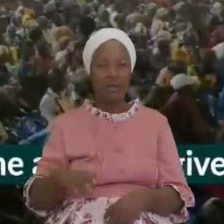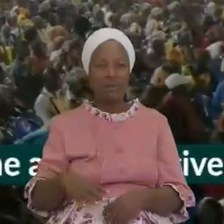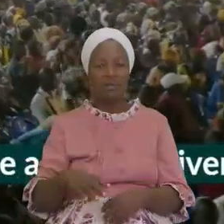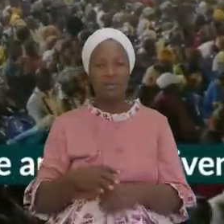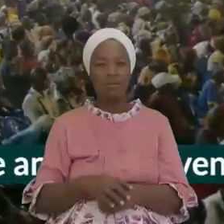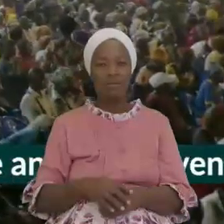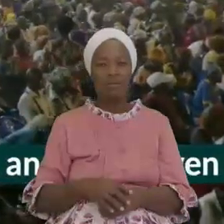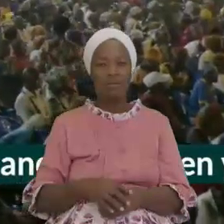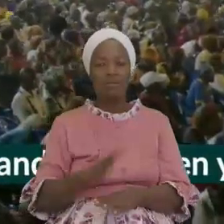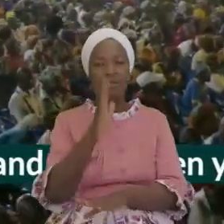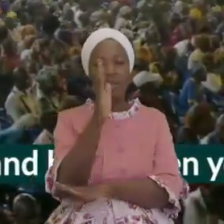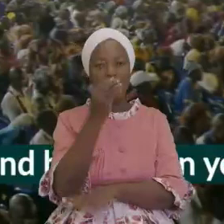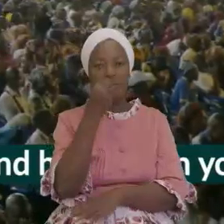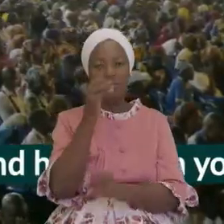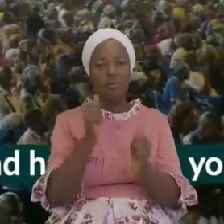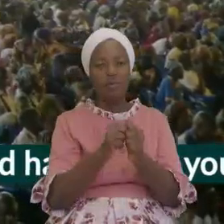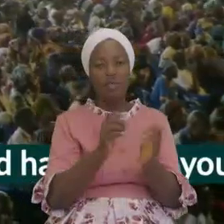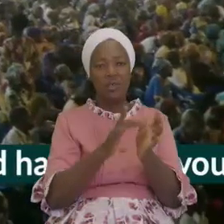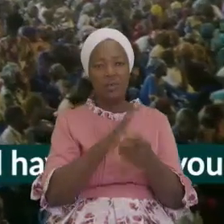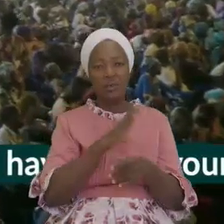Lunch with Jesus Christ.